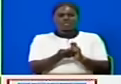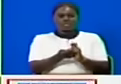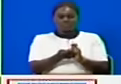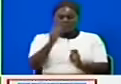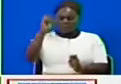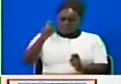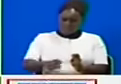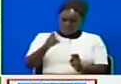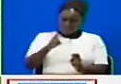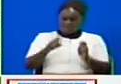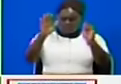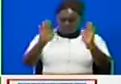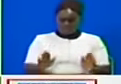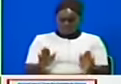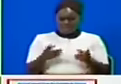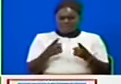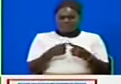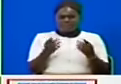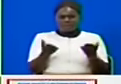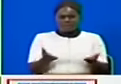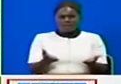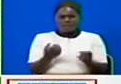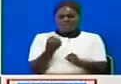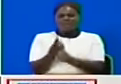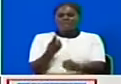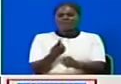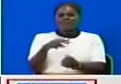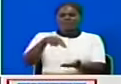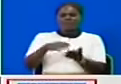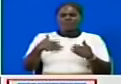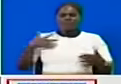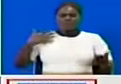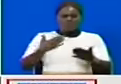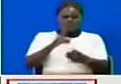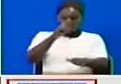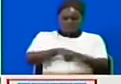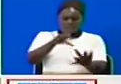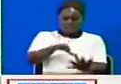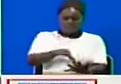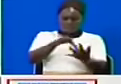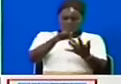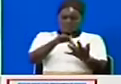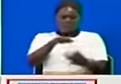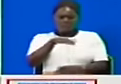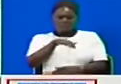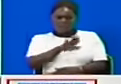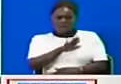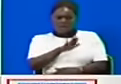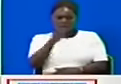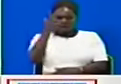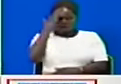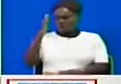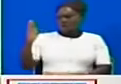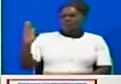them. But now it were many people, it were 11 contestants. Until his nomination, Eric Bett, famously known as the